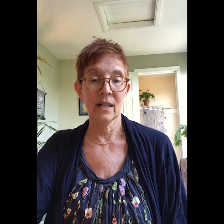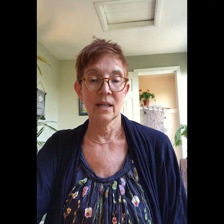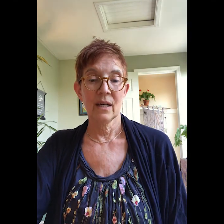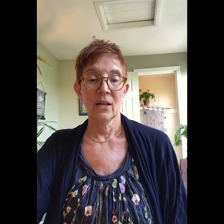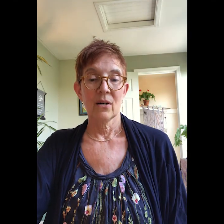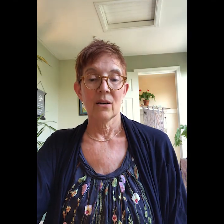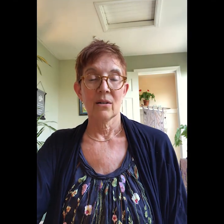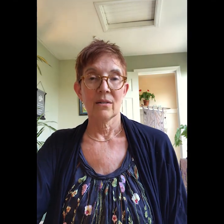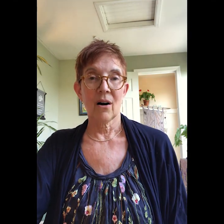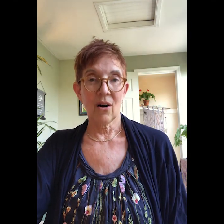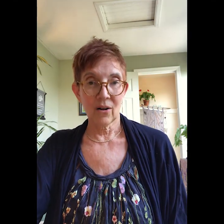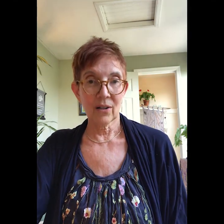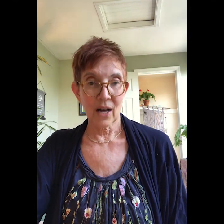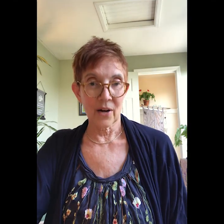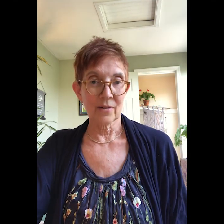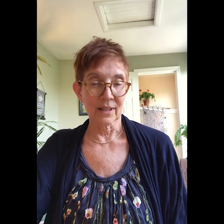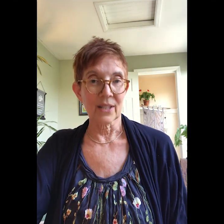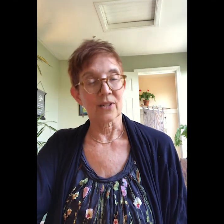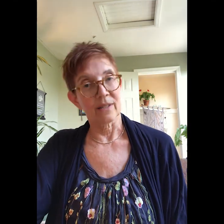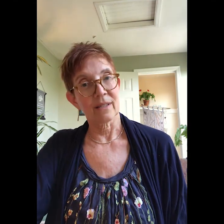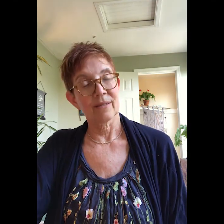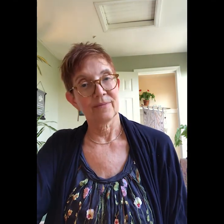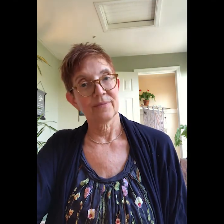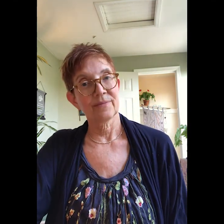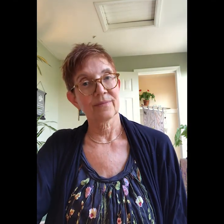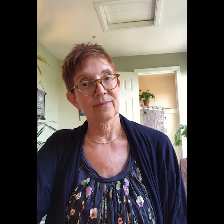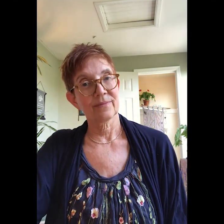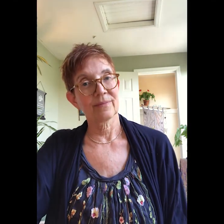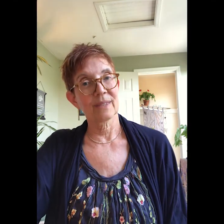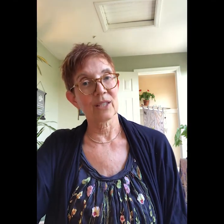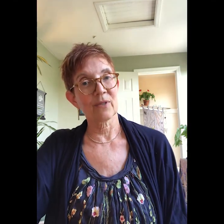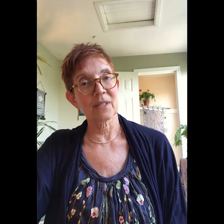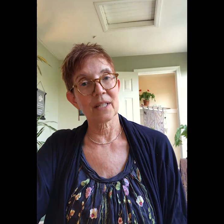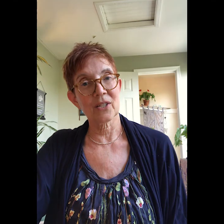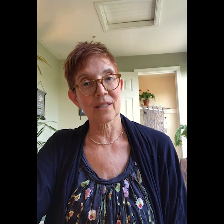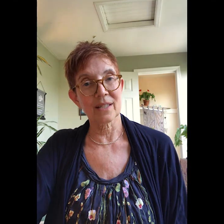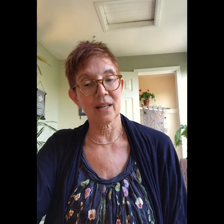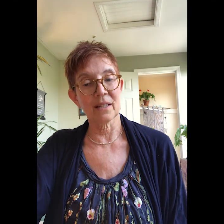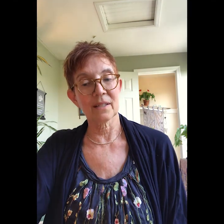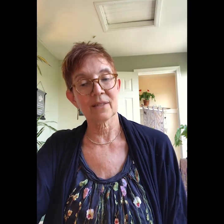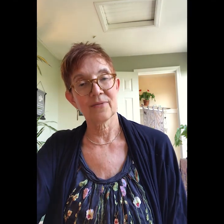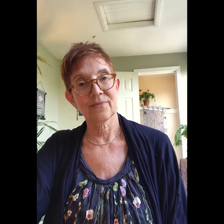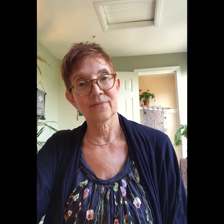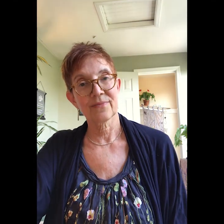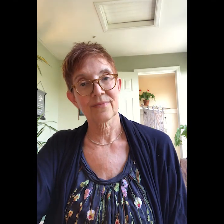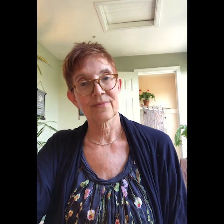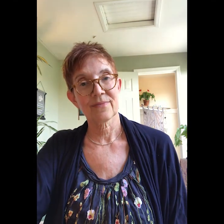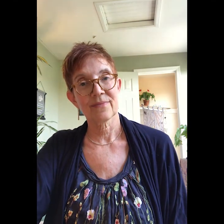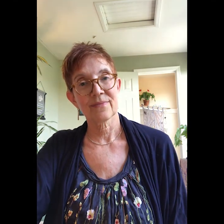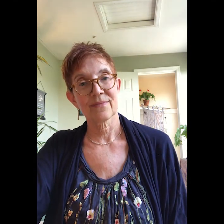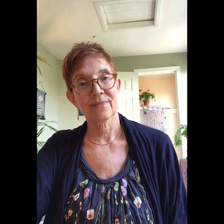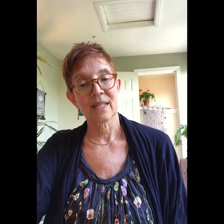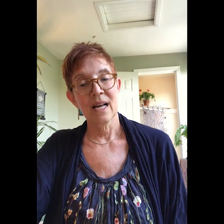beautiful. All our relations, as First Nations tell us.